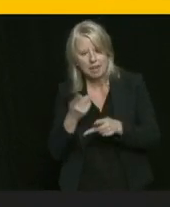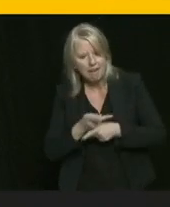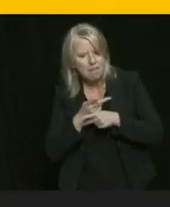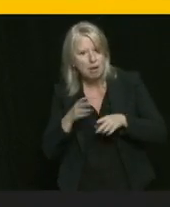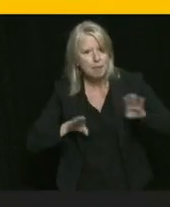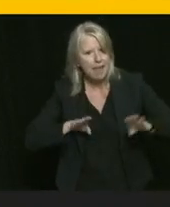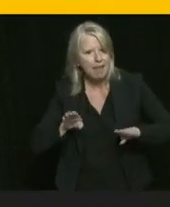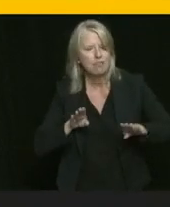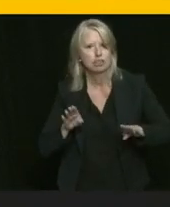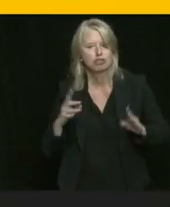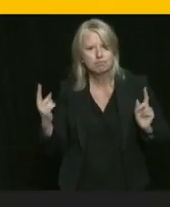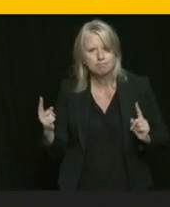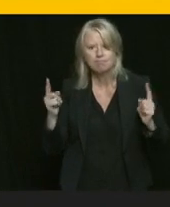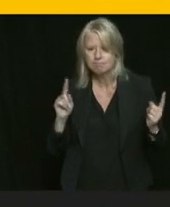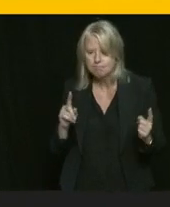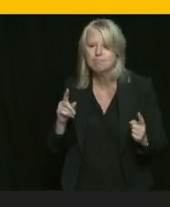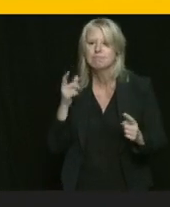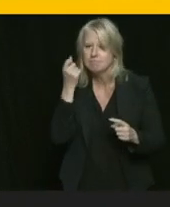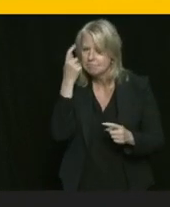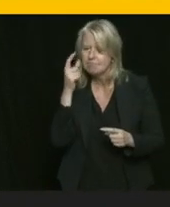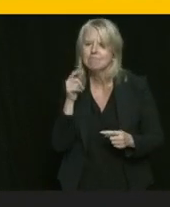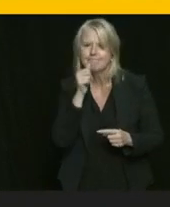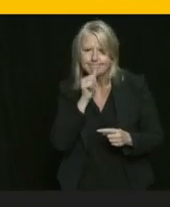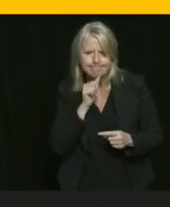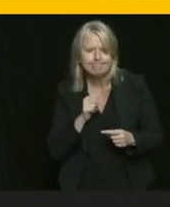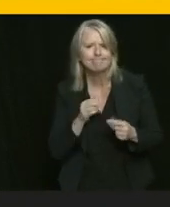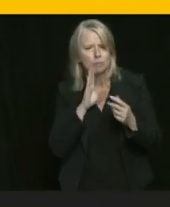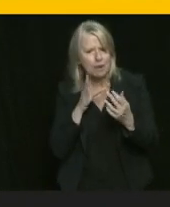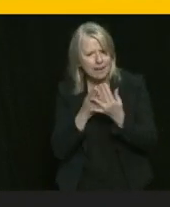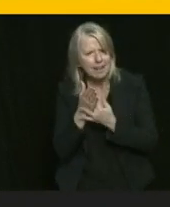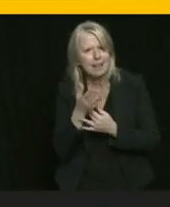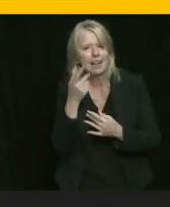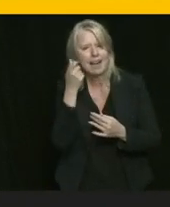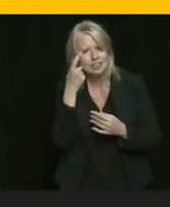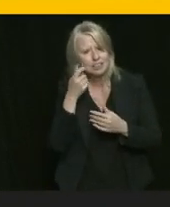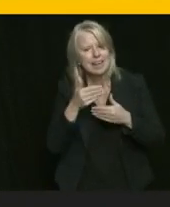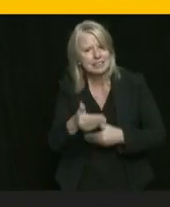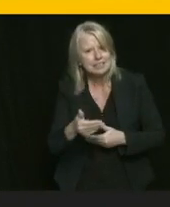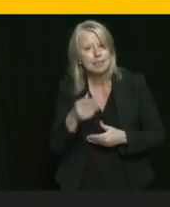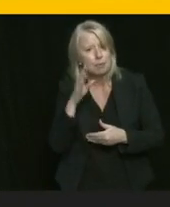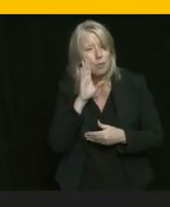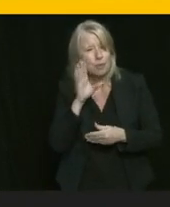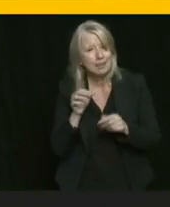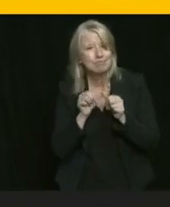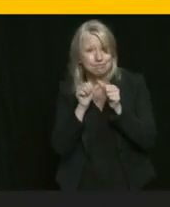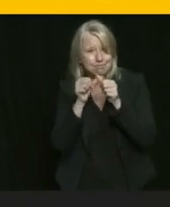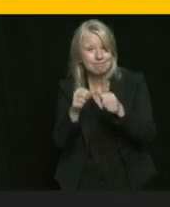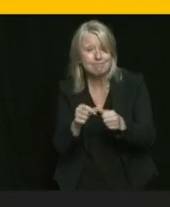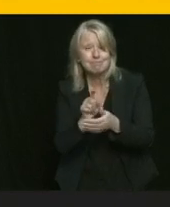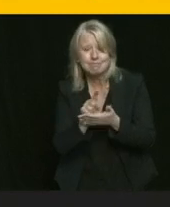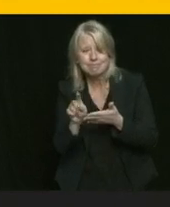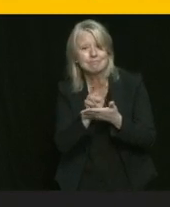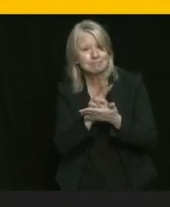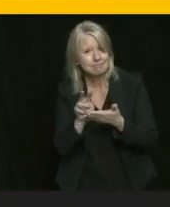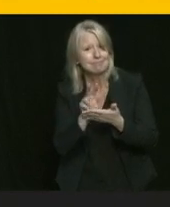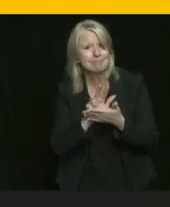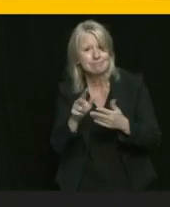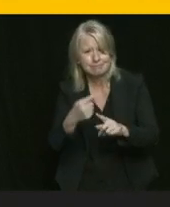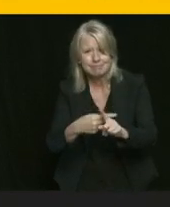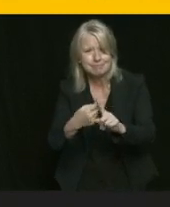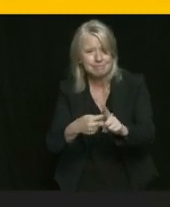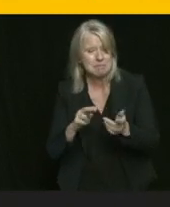saying, yes, we will get through this. It's temporary, but it is going to last for weeks and months and not hours